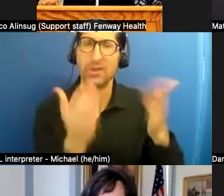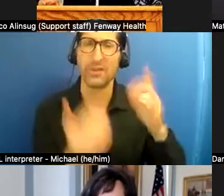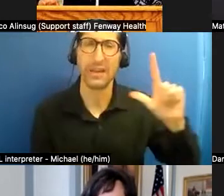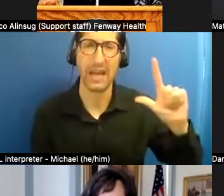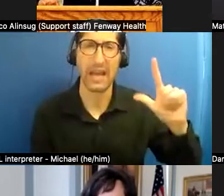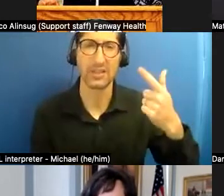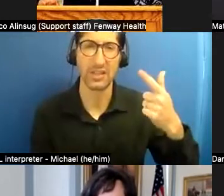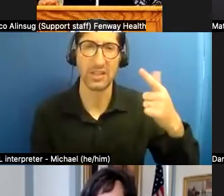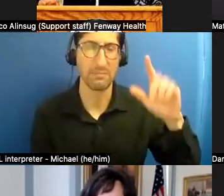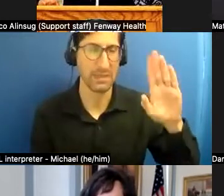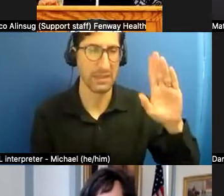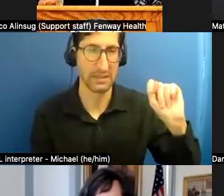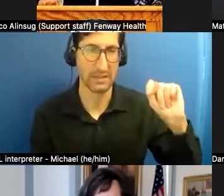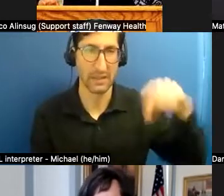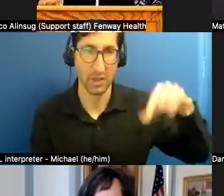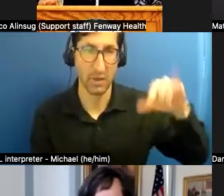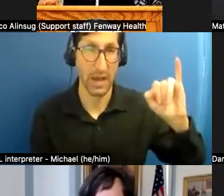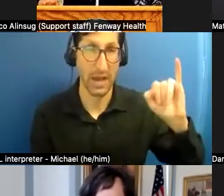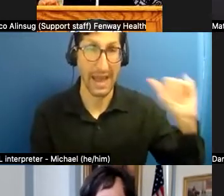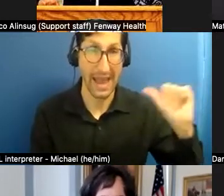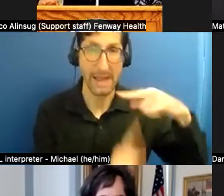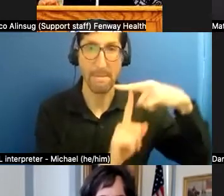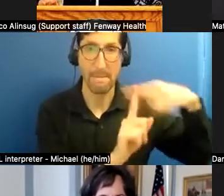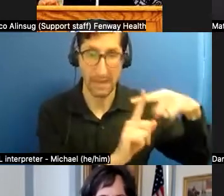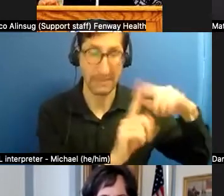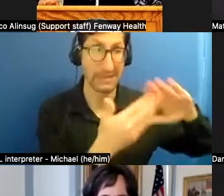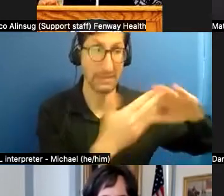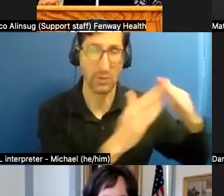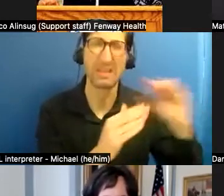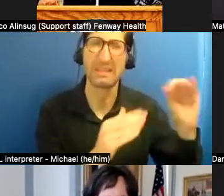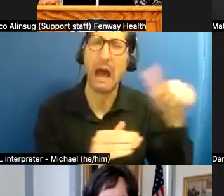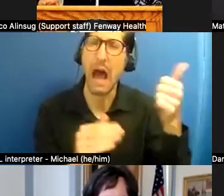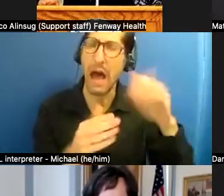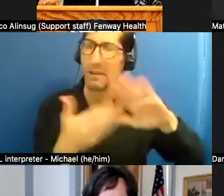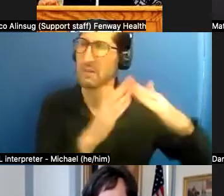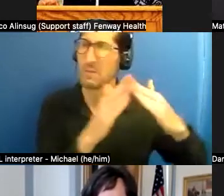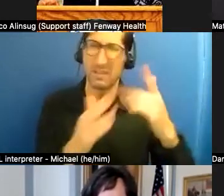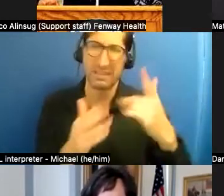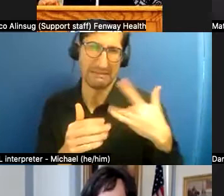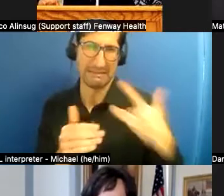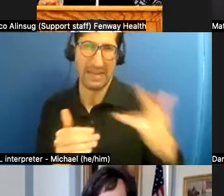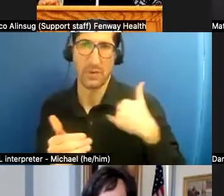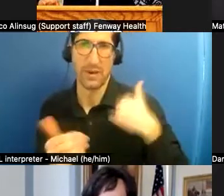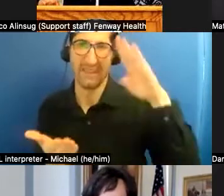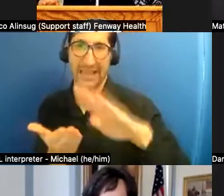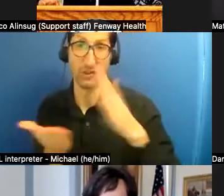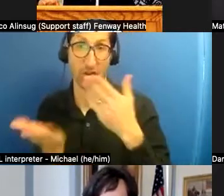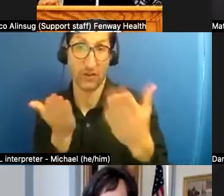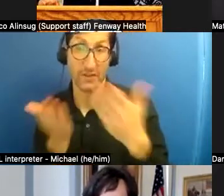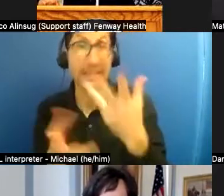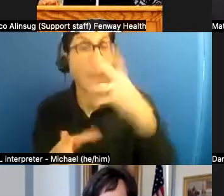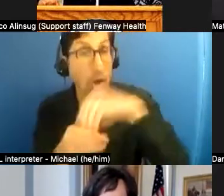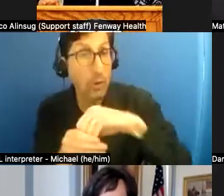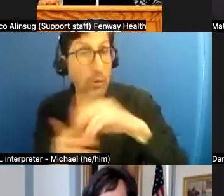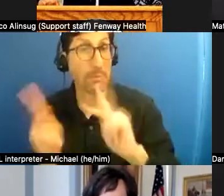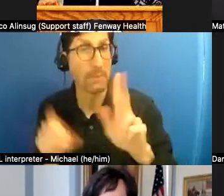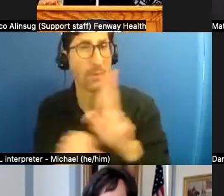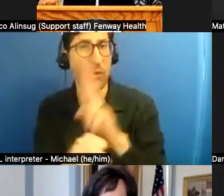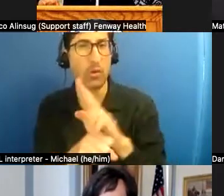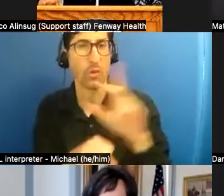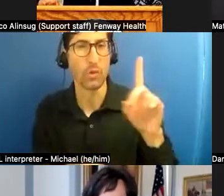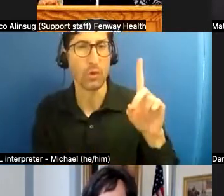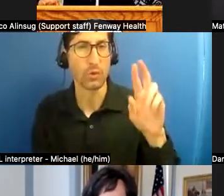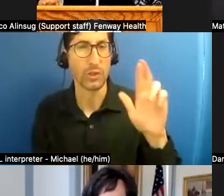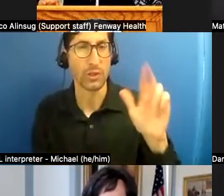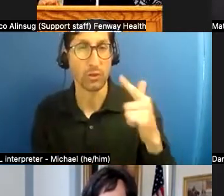LGBTQIA+ communities and other underserved communities. This includes people who use drugs, who have a whole array of health